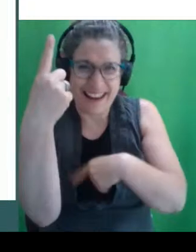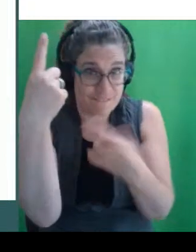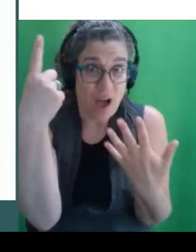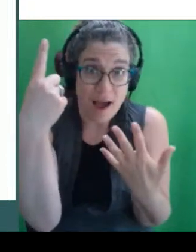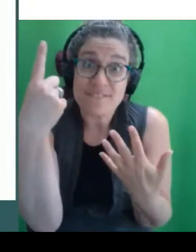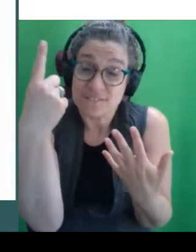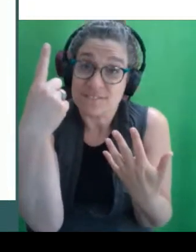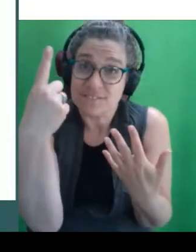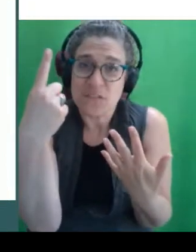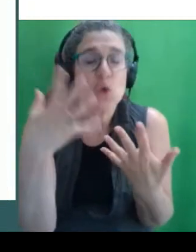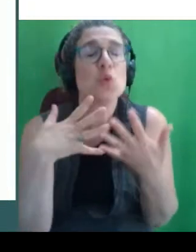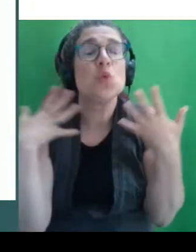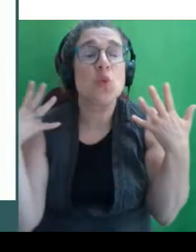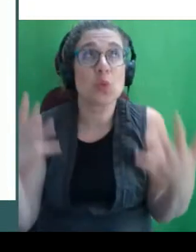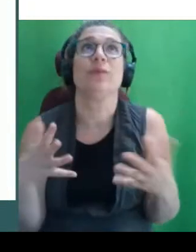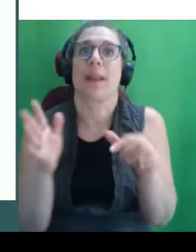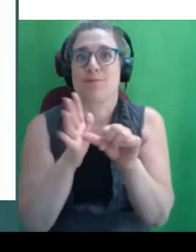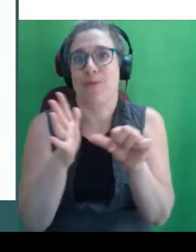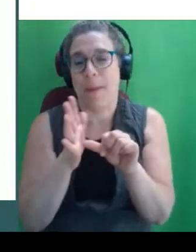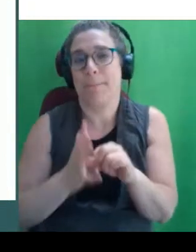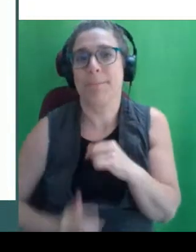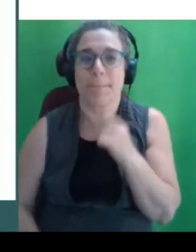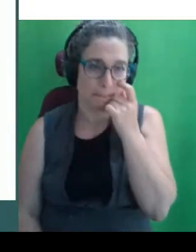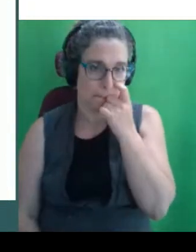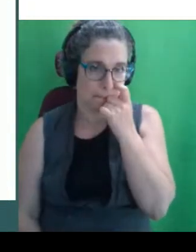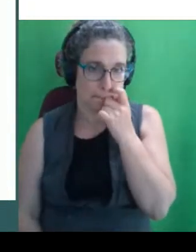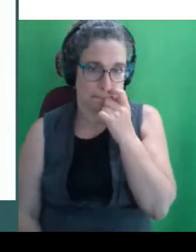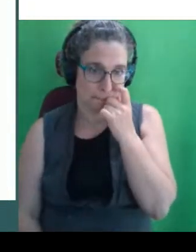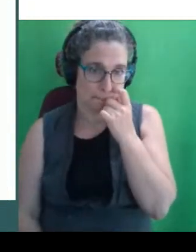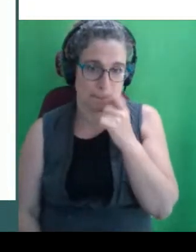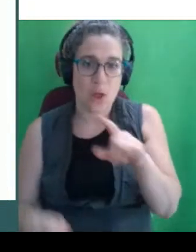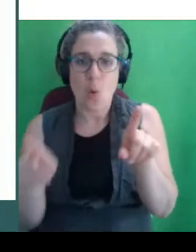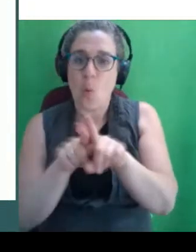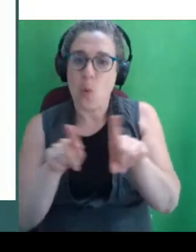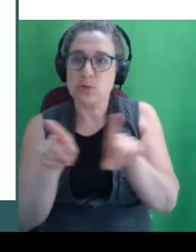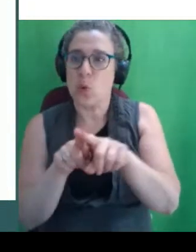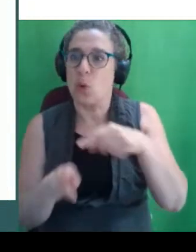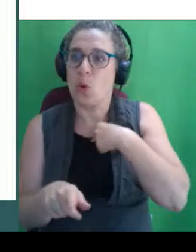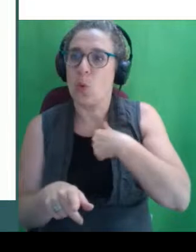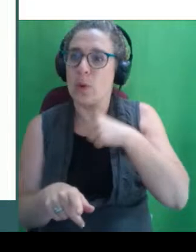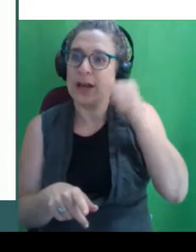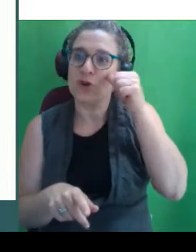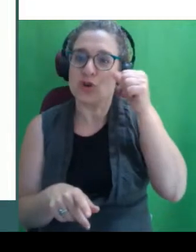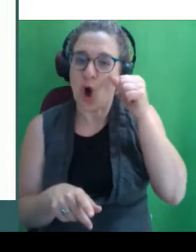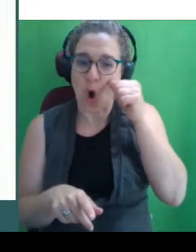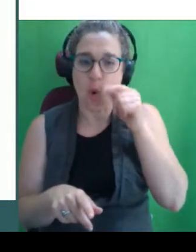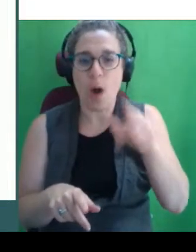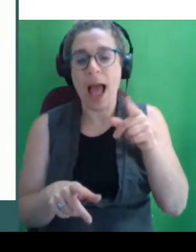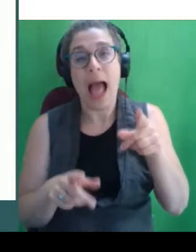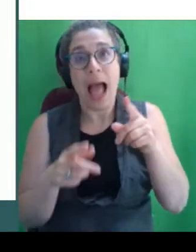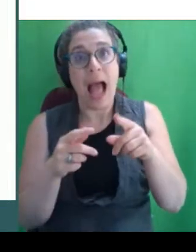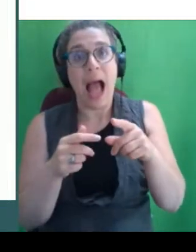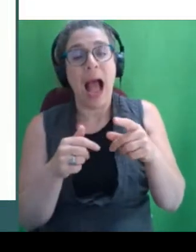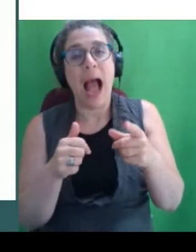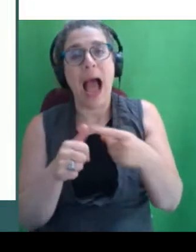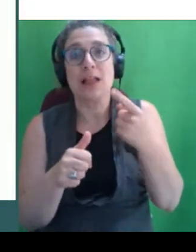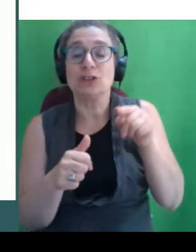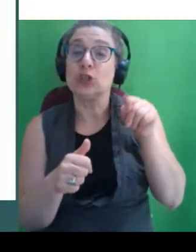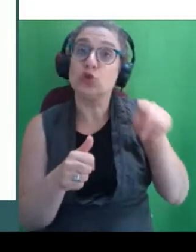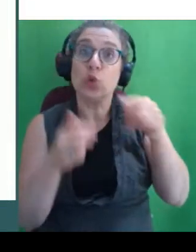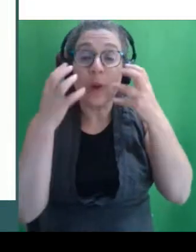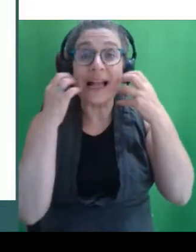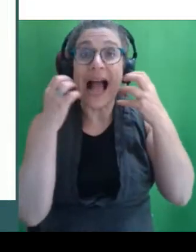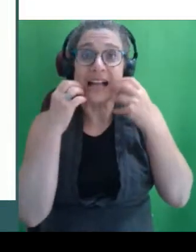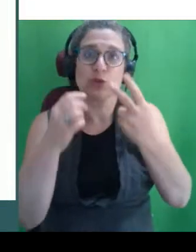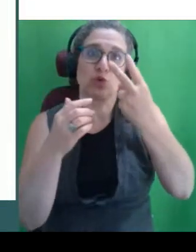hugely problematic. We know also that allergy to cats is twice as common as allergy to dogs, and